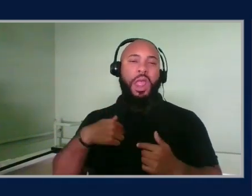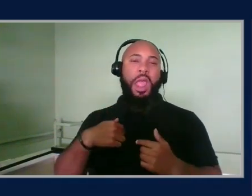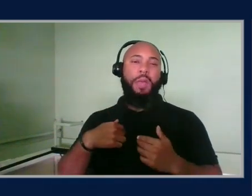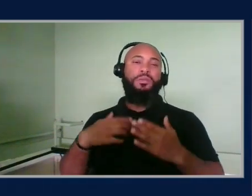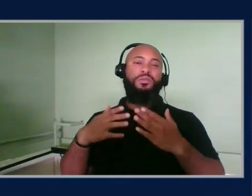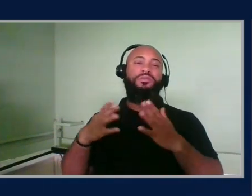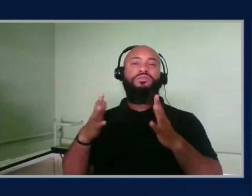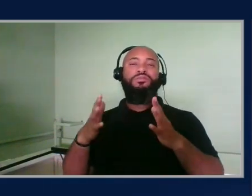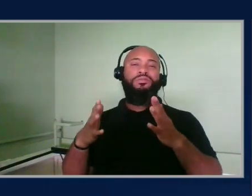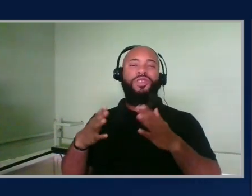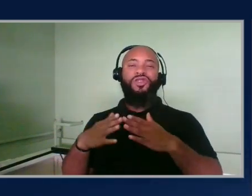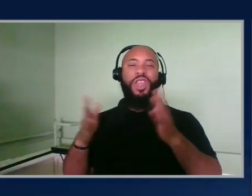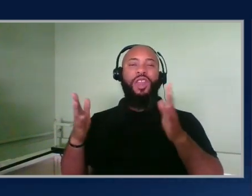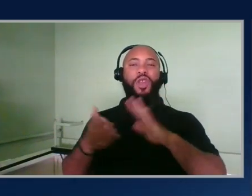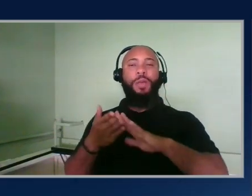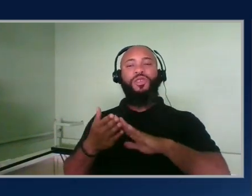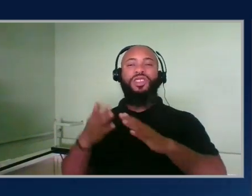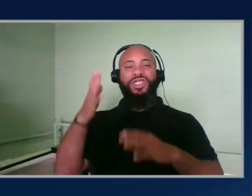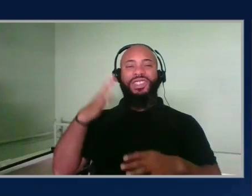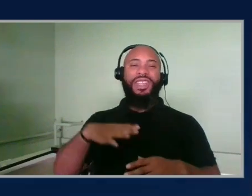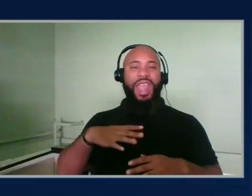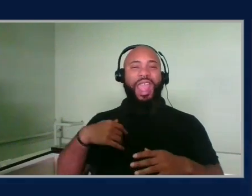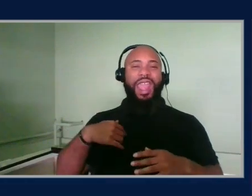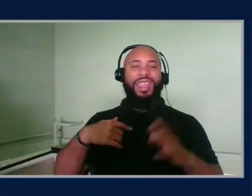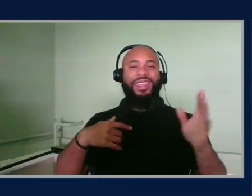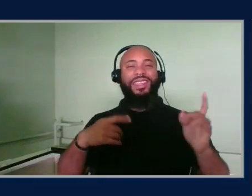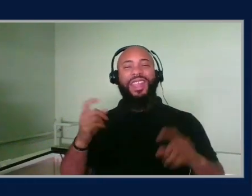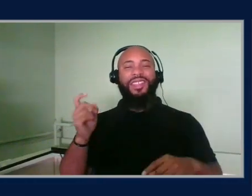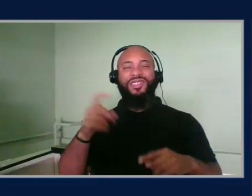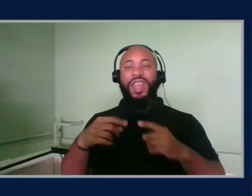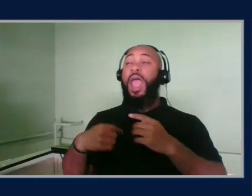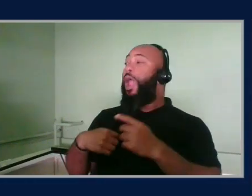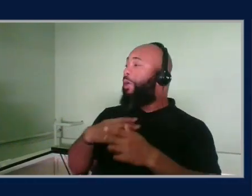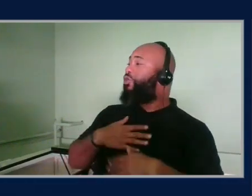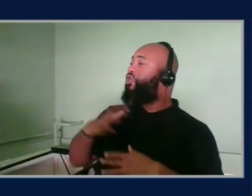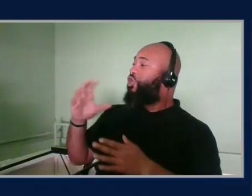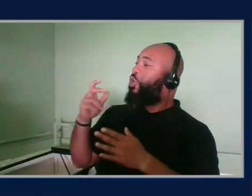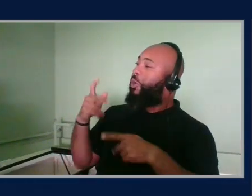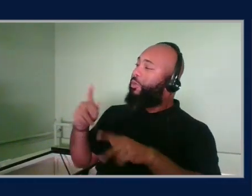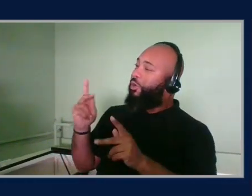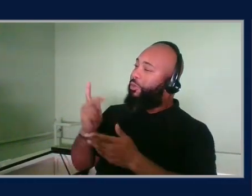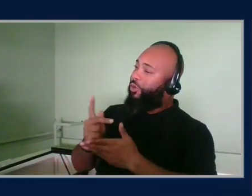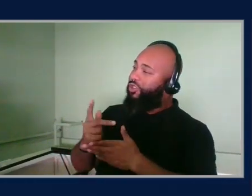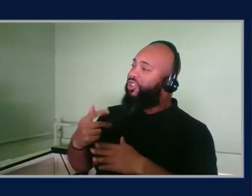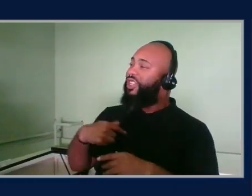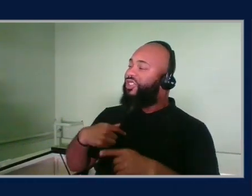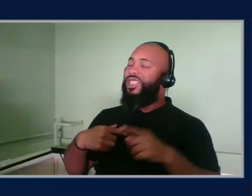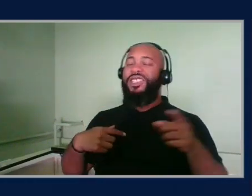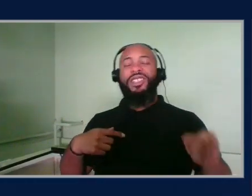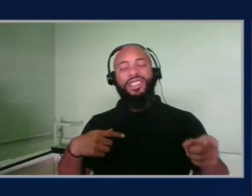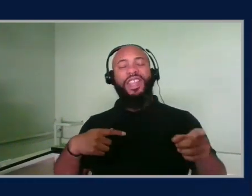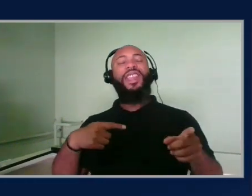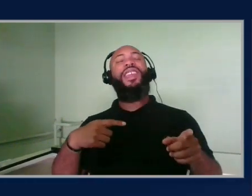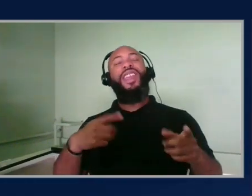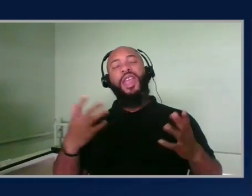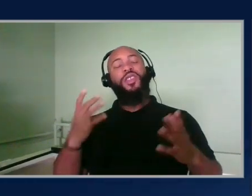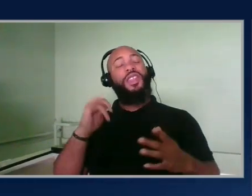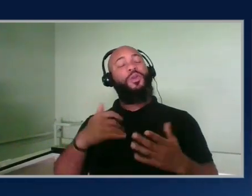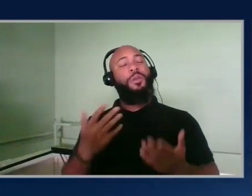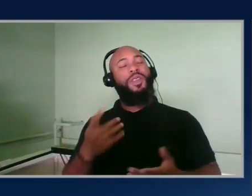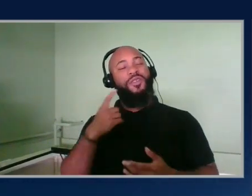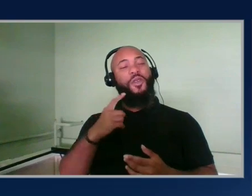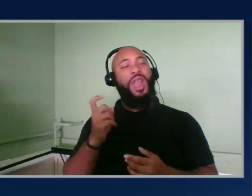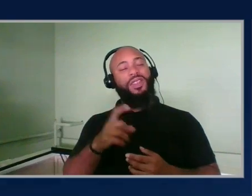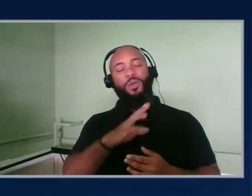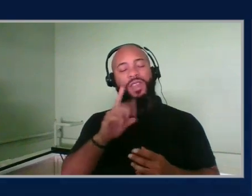permission. I would never do it without your permission. I wouldn't. That's what I'm here for. I'm a DevOps guy, so this world's a little foreign to me.